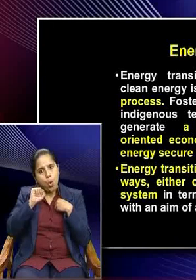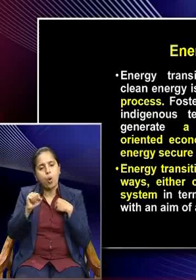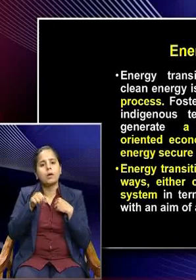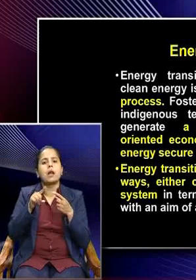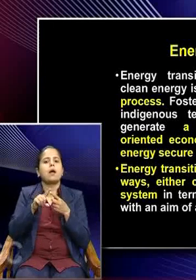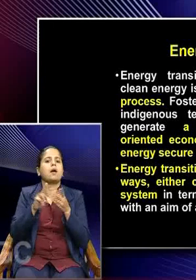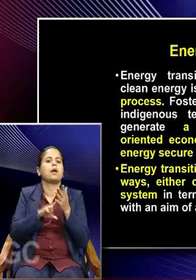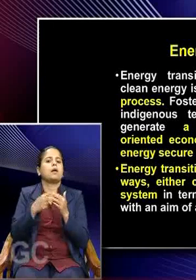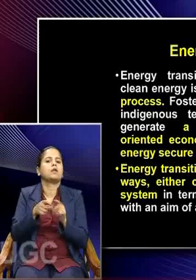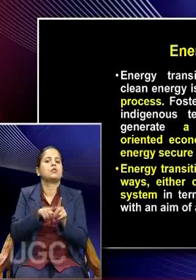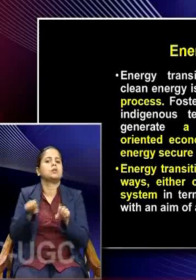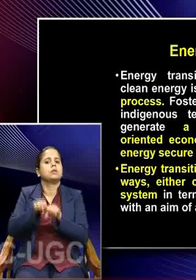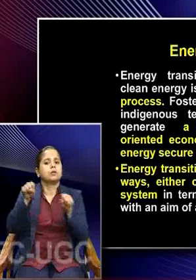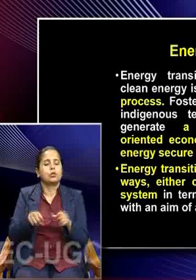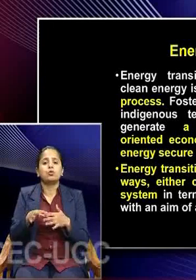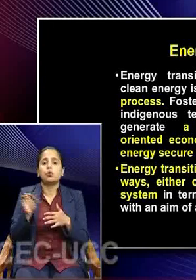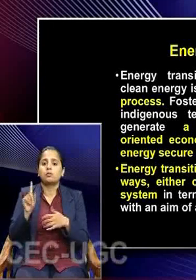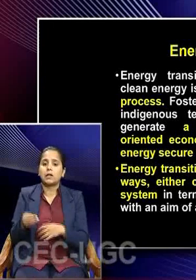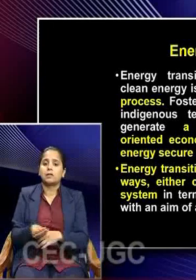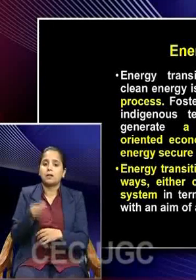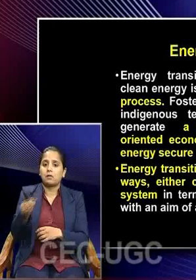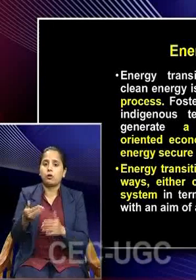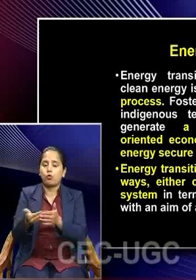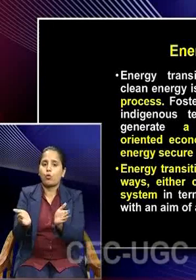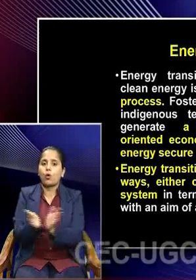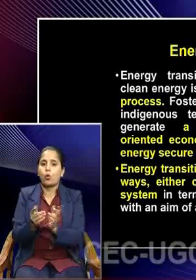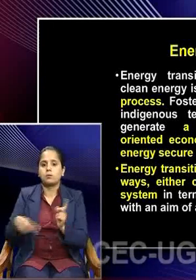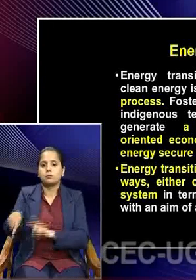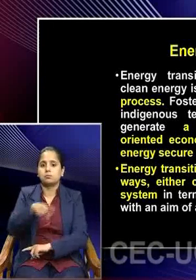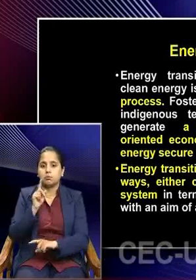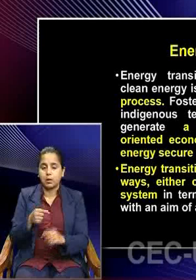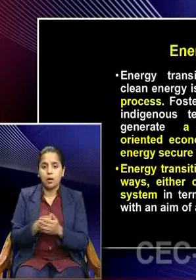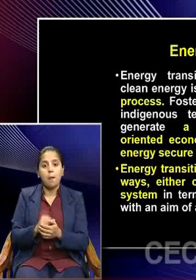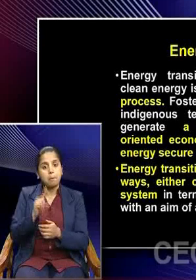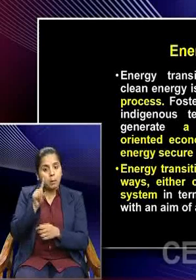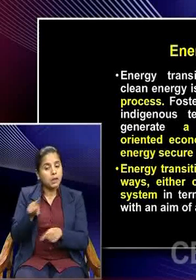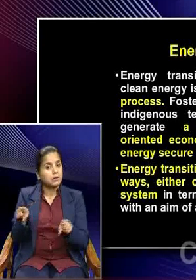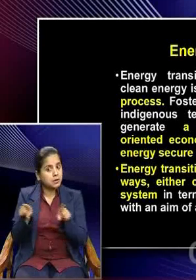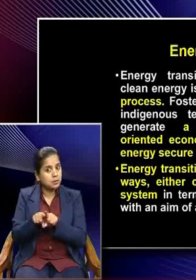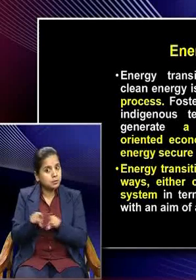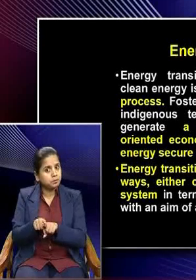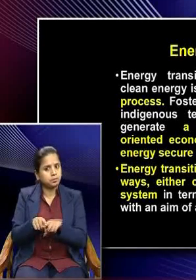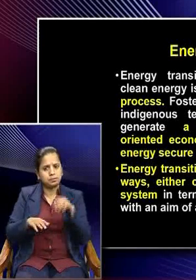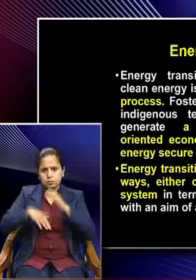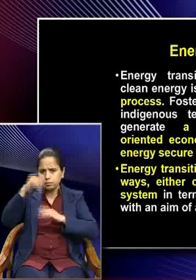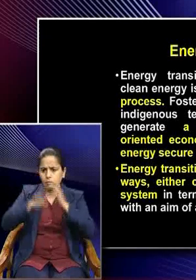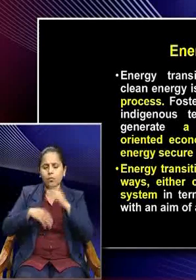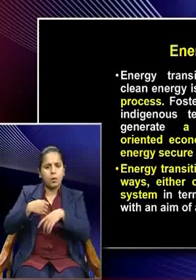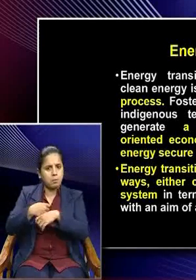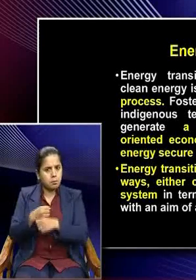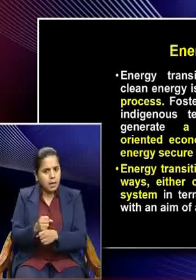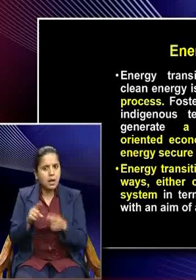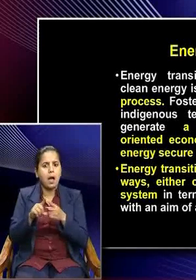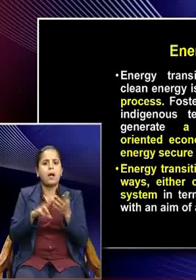system, the choice should be given to the communities, but also construct an energy